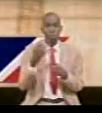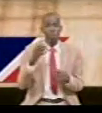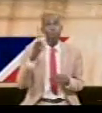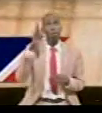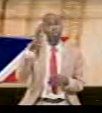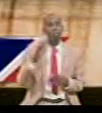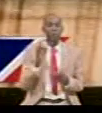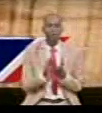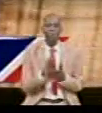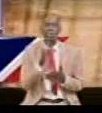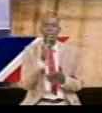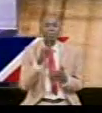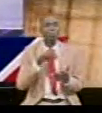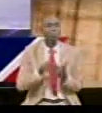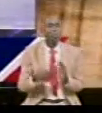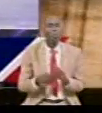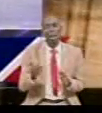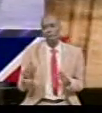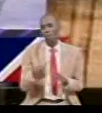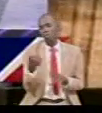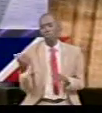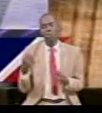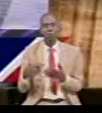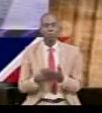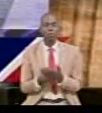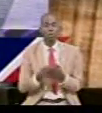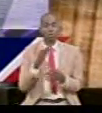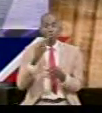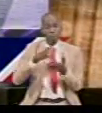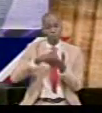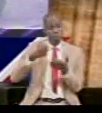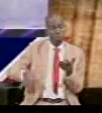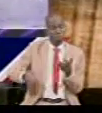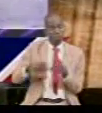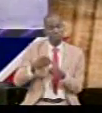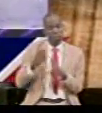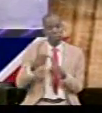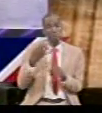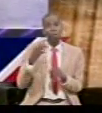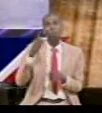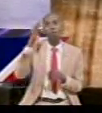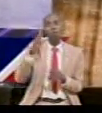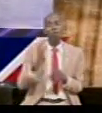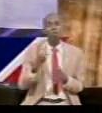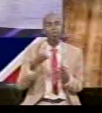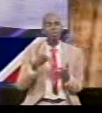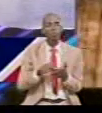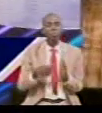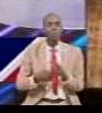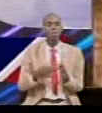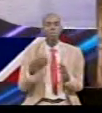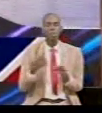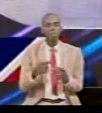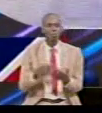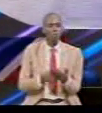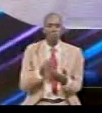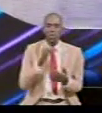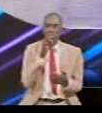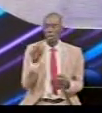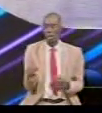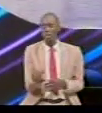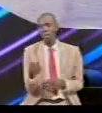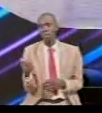another gospel. When you subtract from the word of God, that's another gospel. When you make allowance for